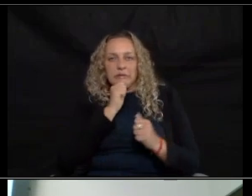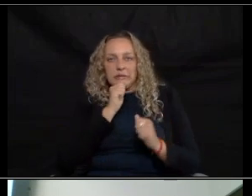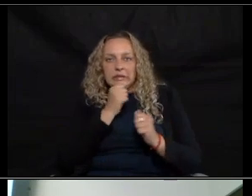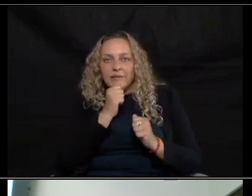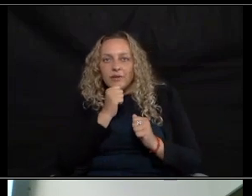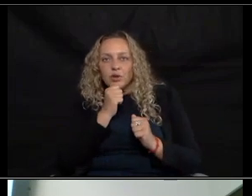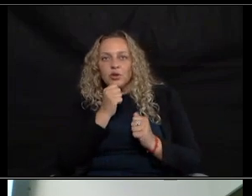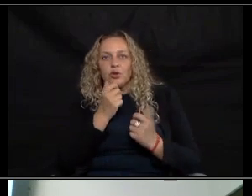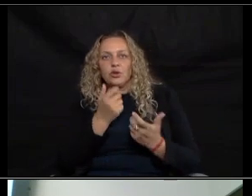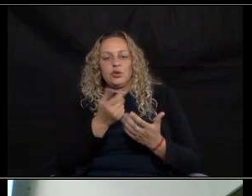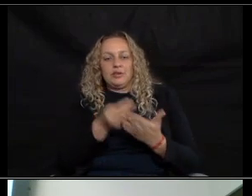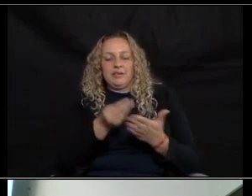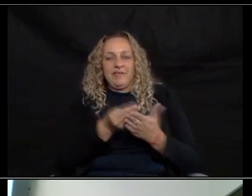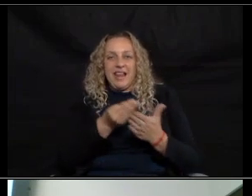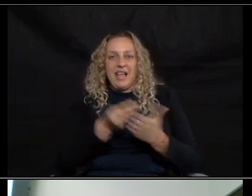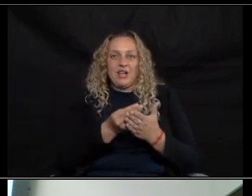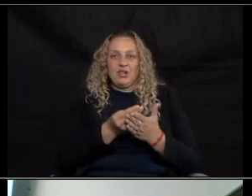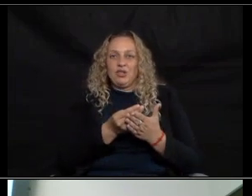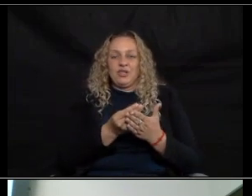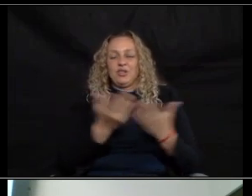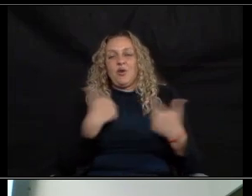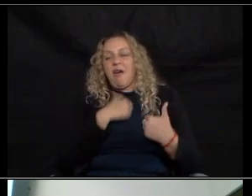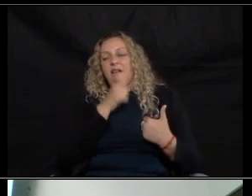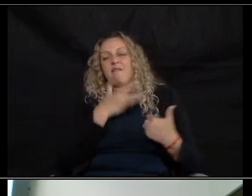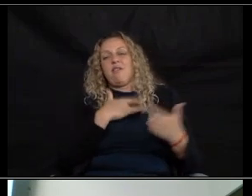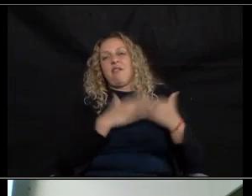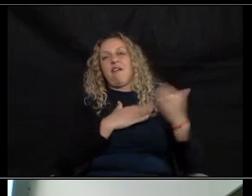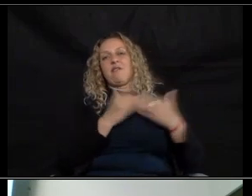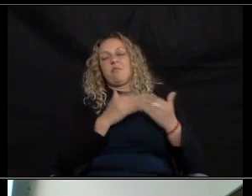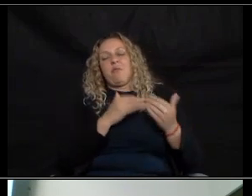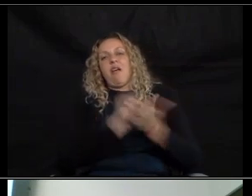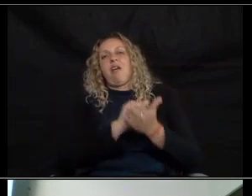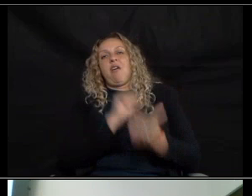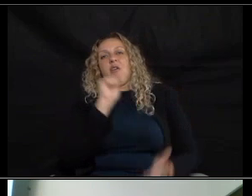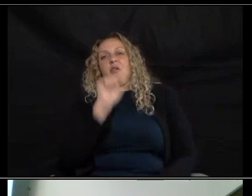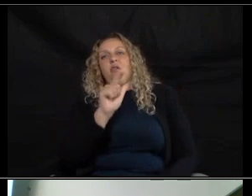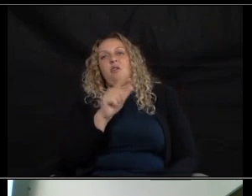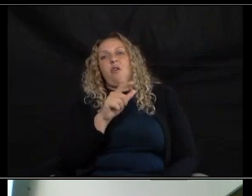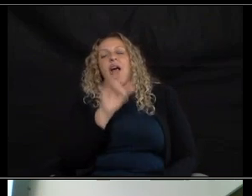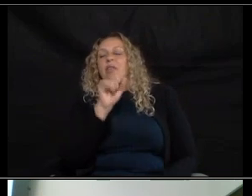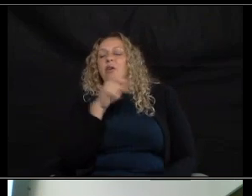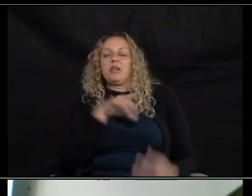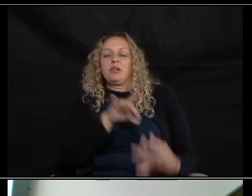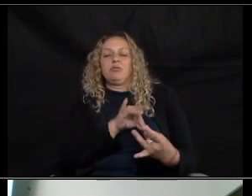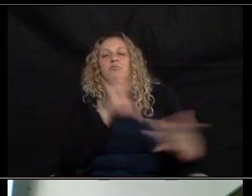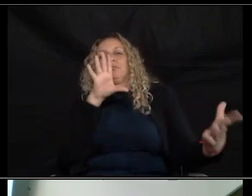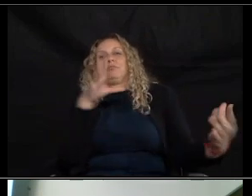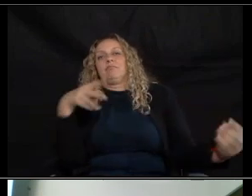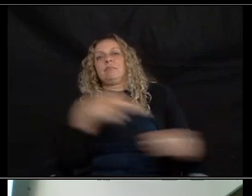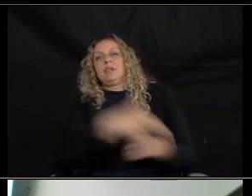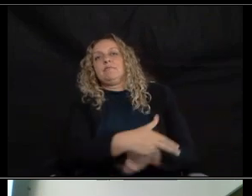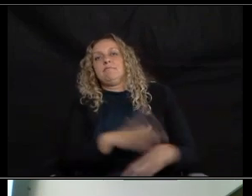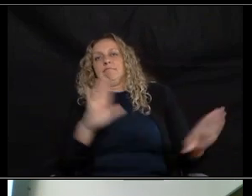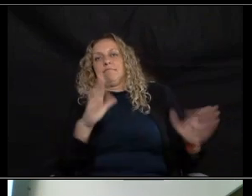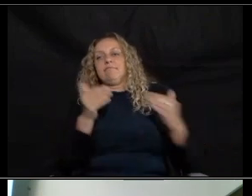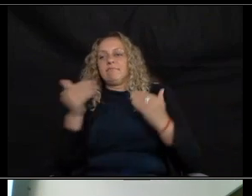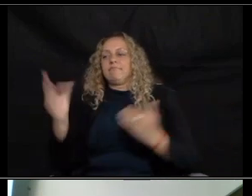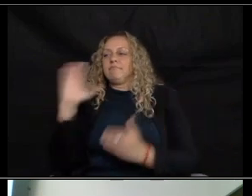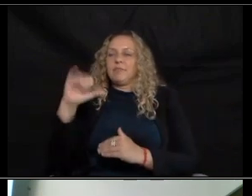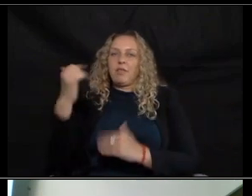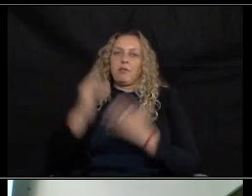to a large degree. So I don't feel comfortable with this at all, and I think we just need to sever our ties and move on down the road.